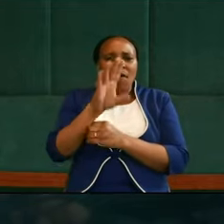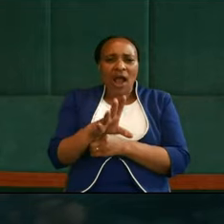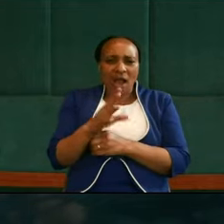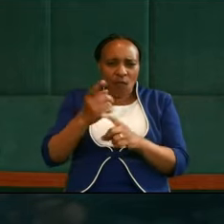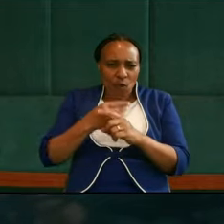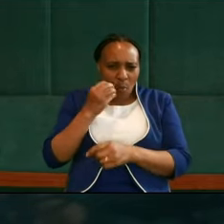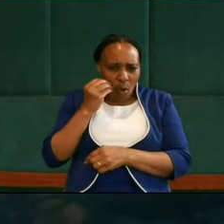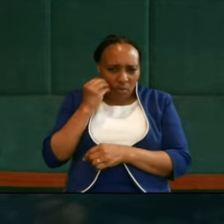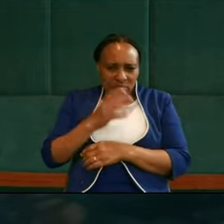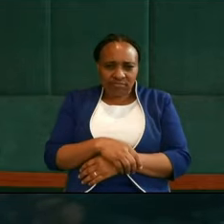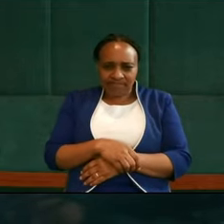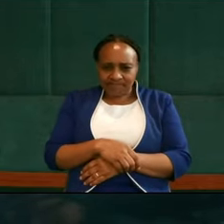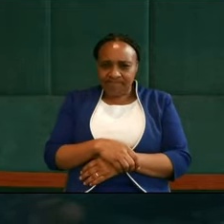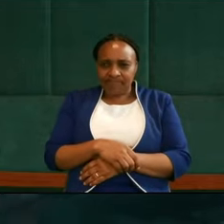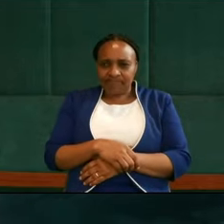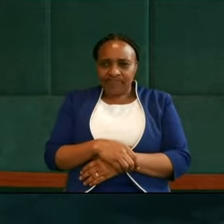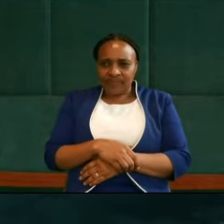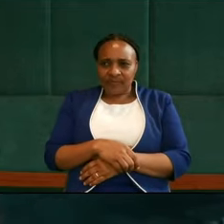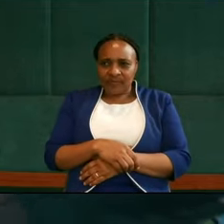home?